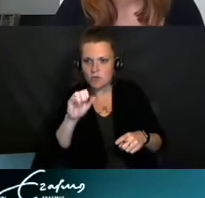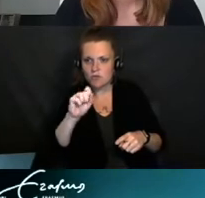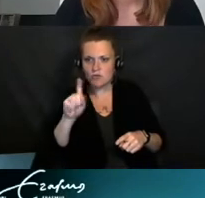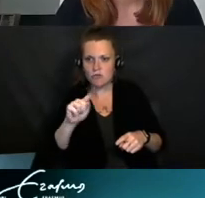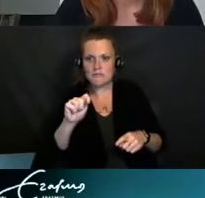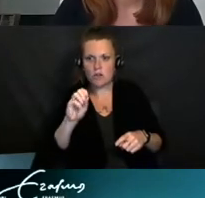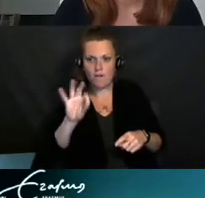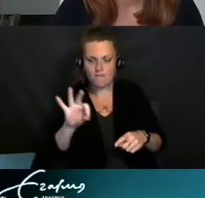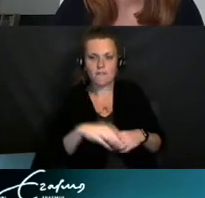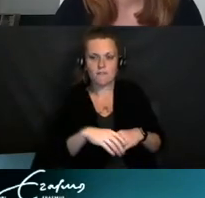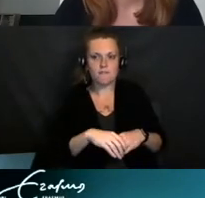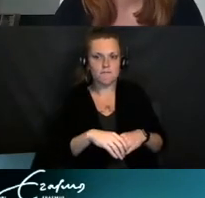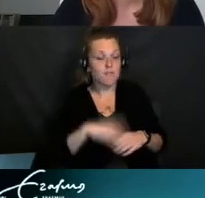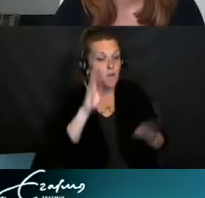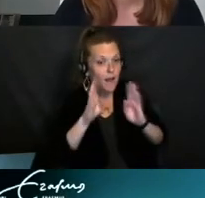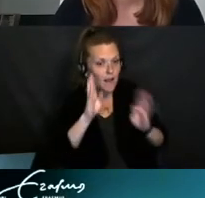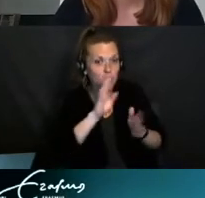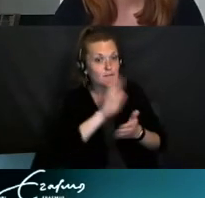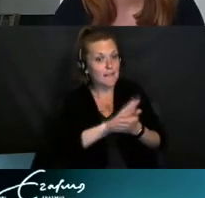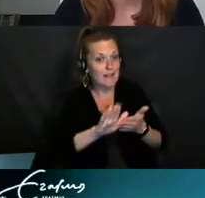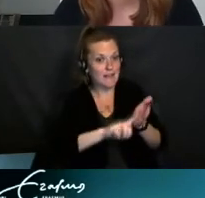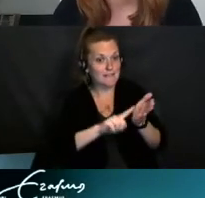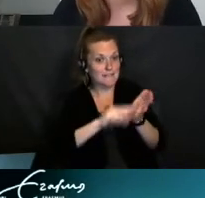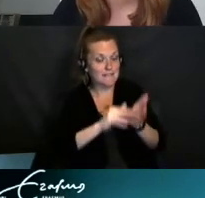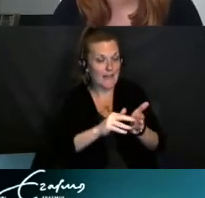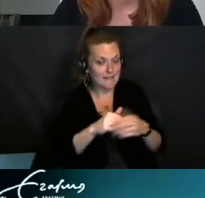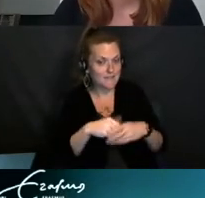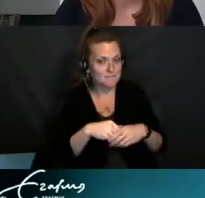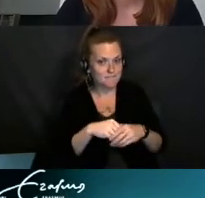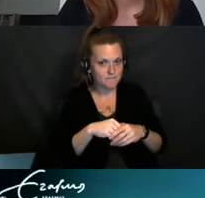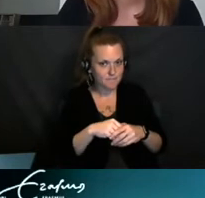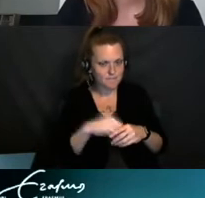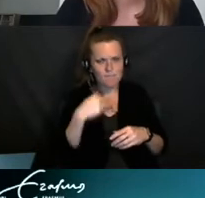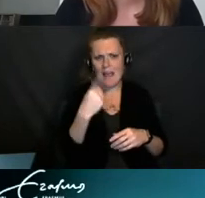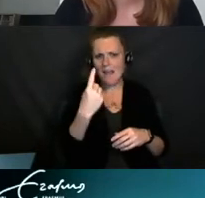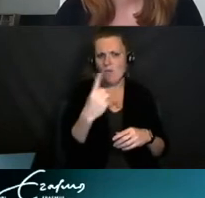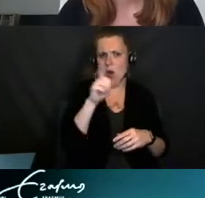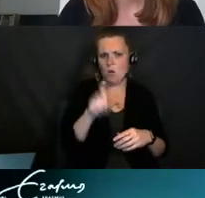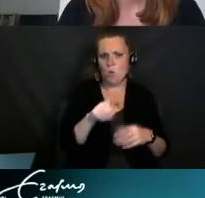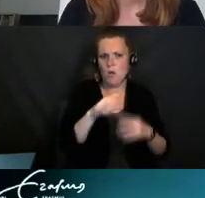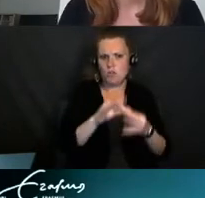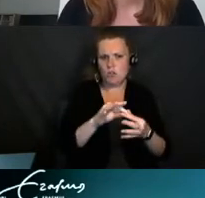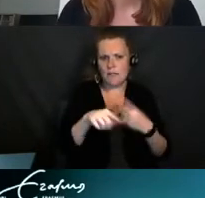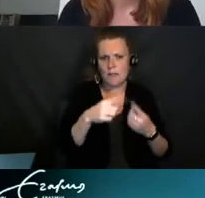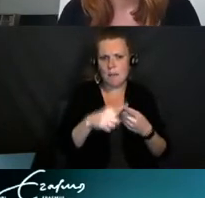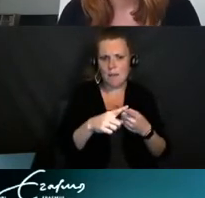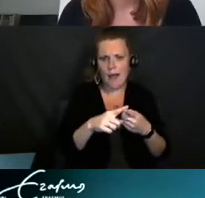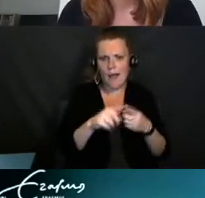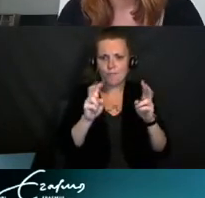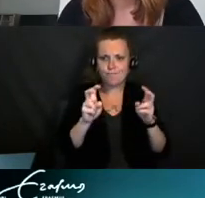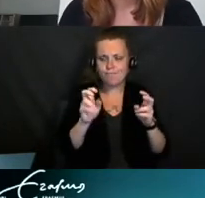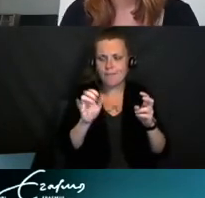Hi, a very nice study. I have just like one question about, so to say, like